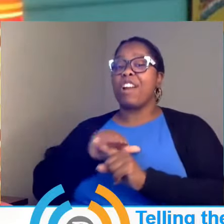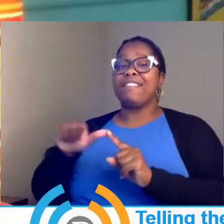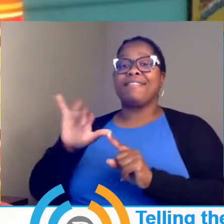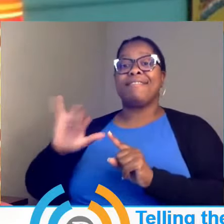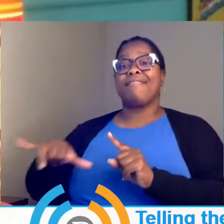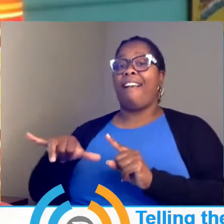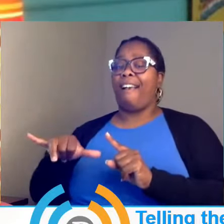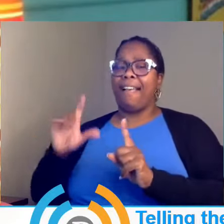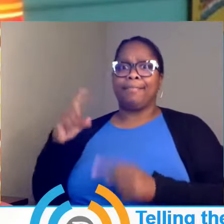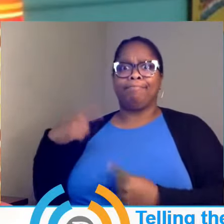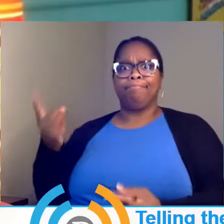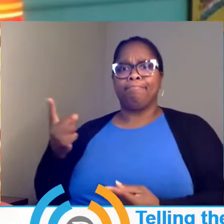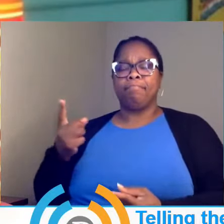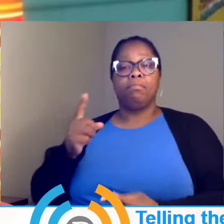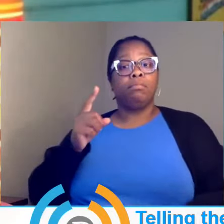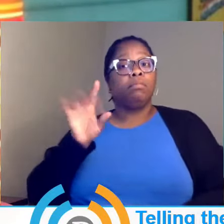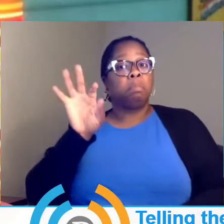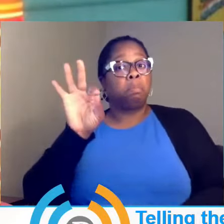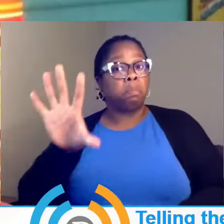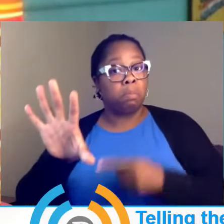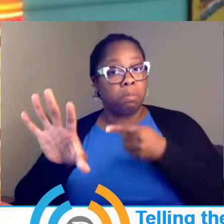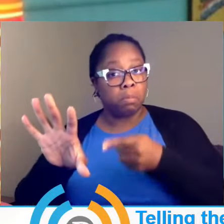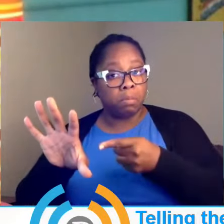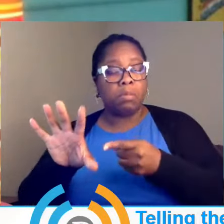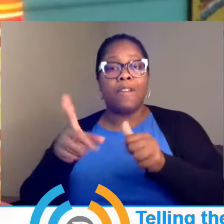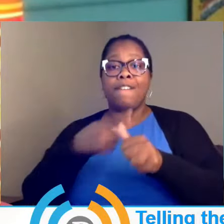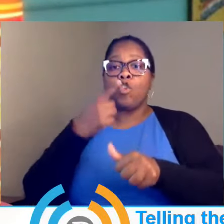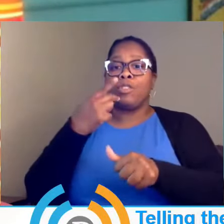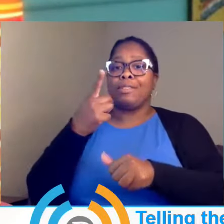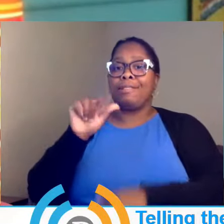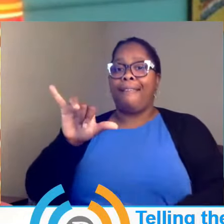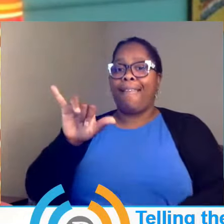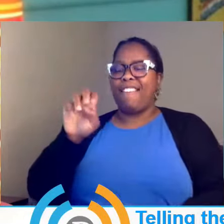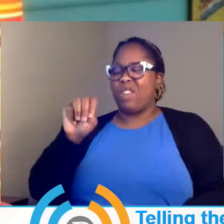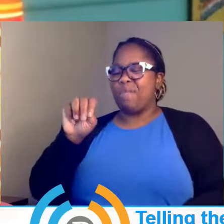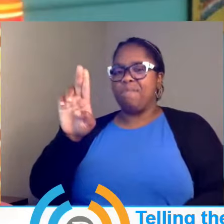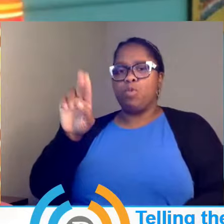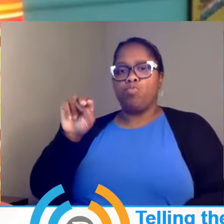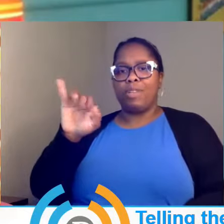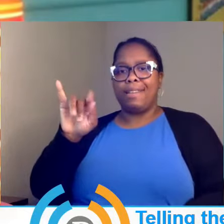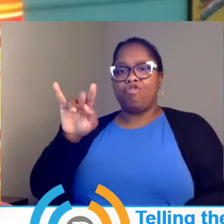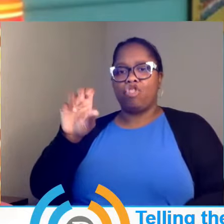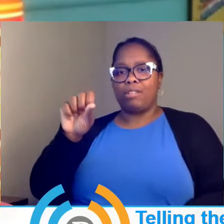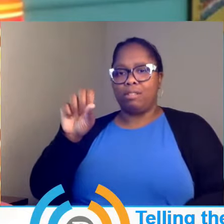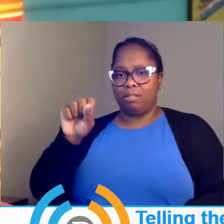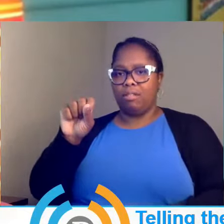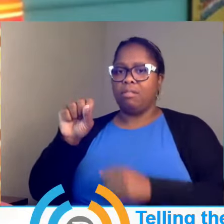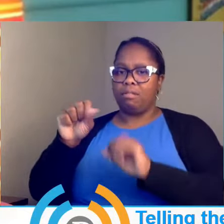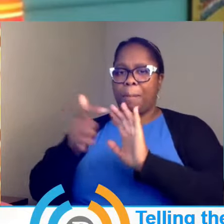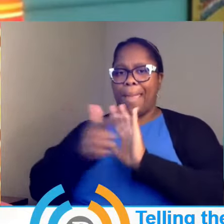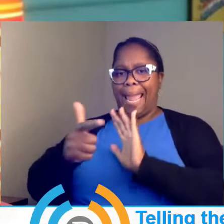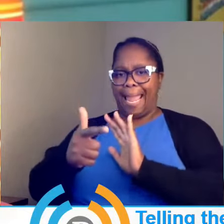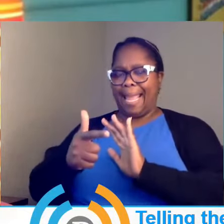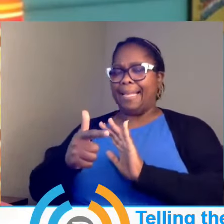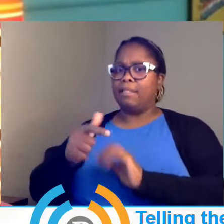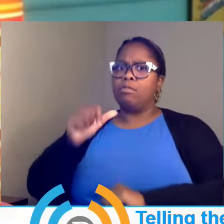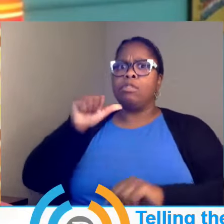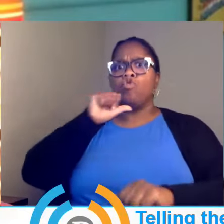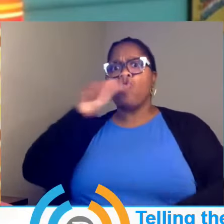It may be noted that the first day of munitions bans, due to the Don't Shoot PDX lawsuit through